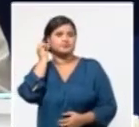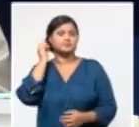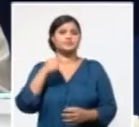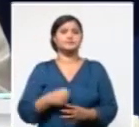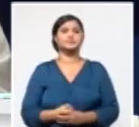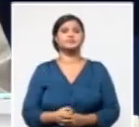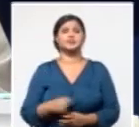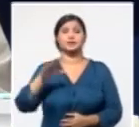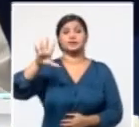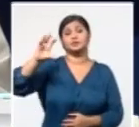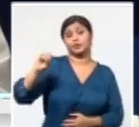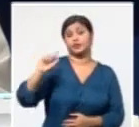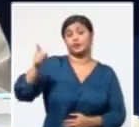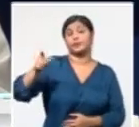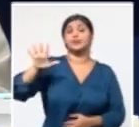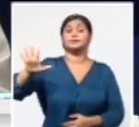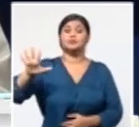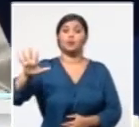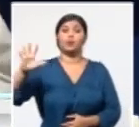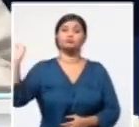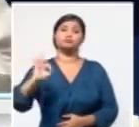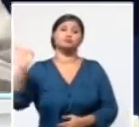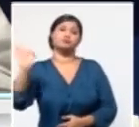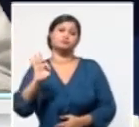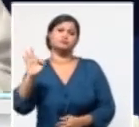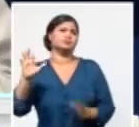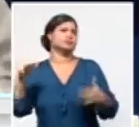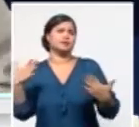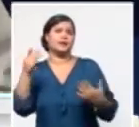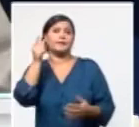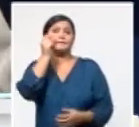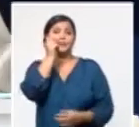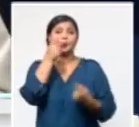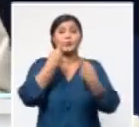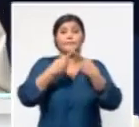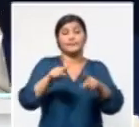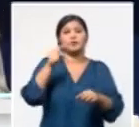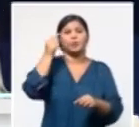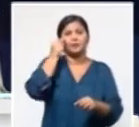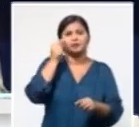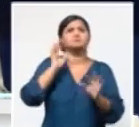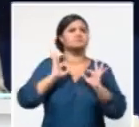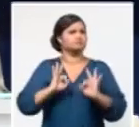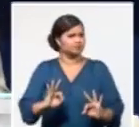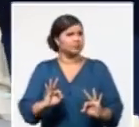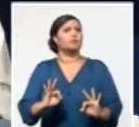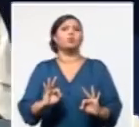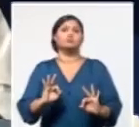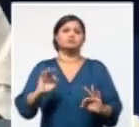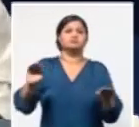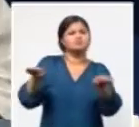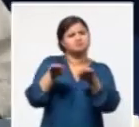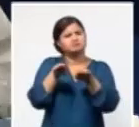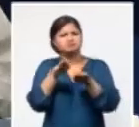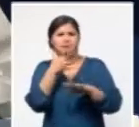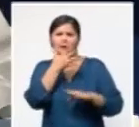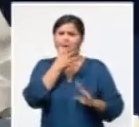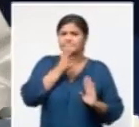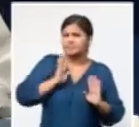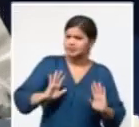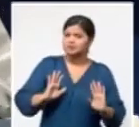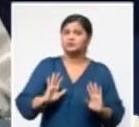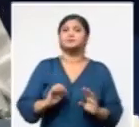and 50.5% is male. And as you may notice, there isn't much of a difference